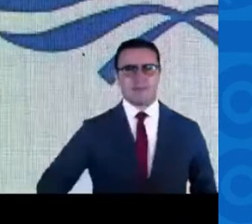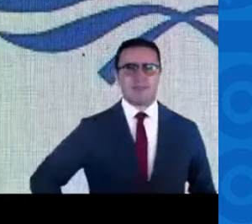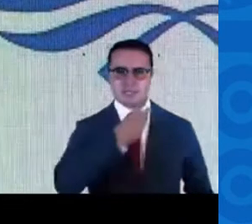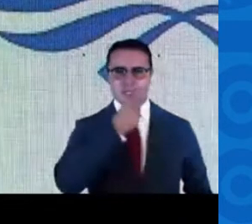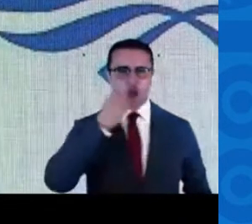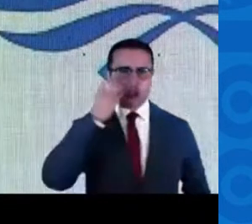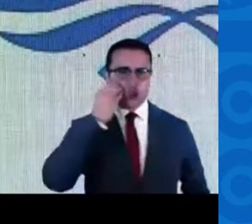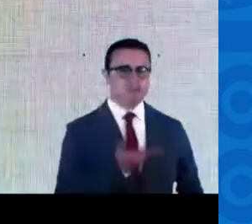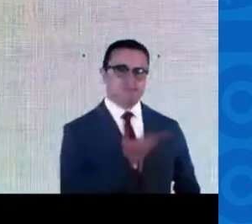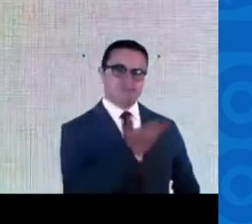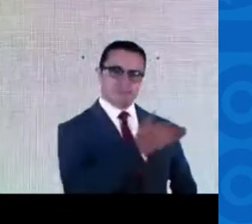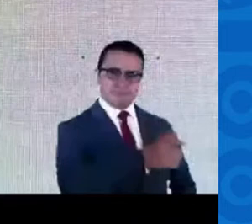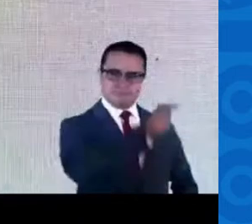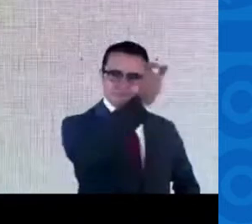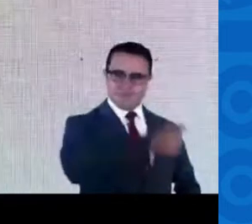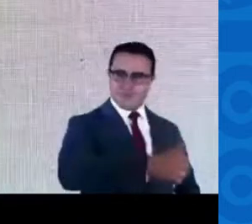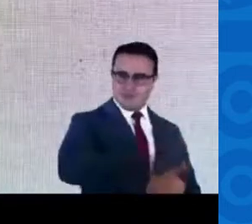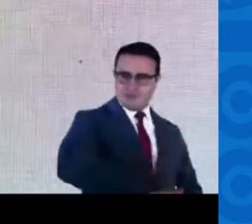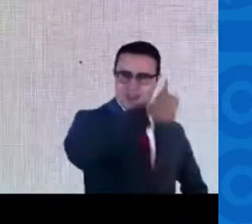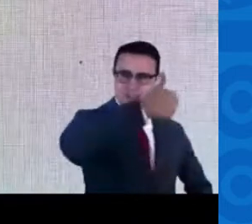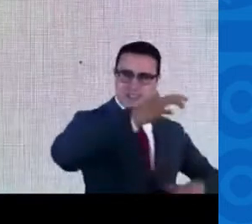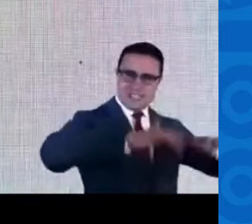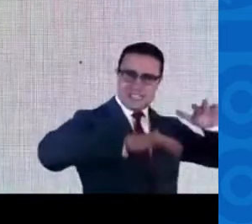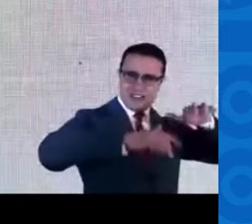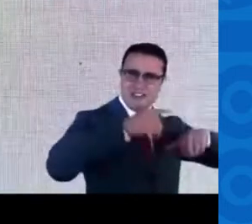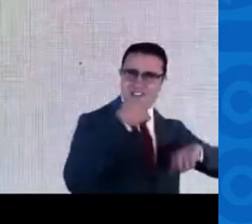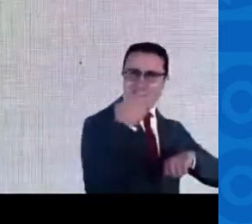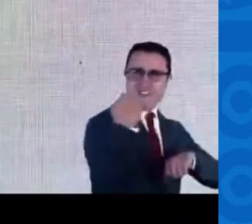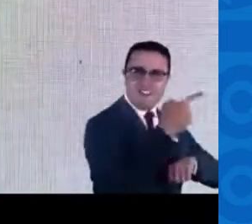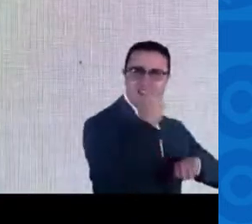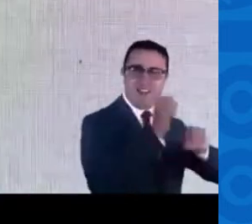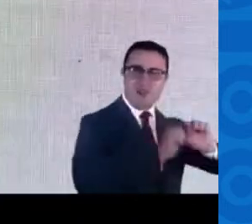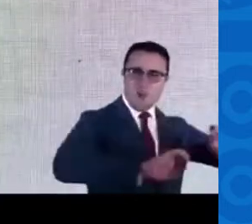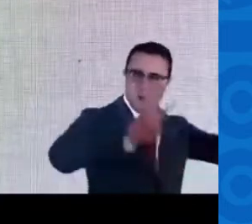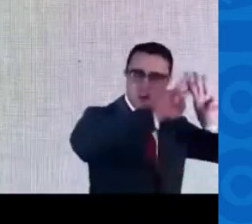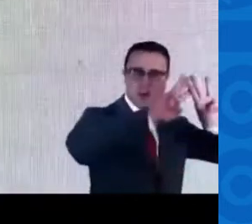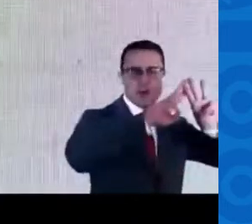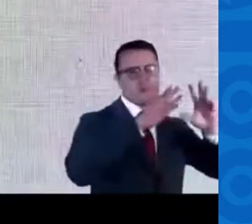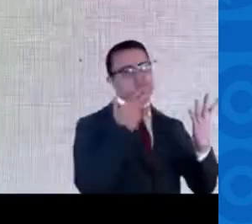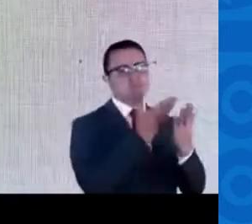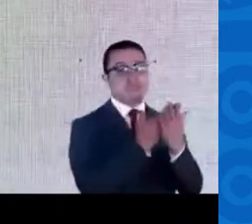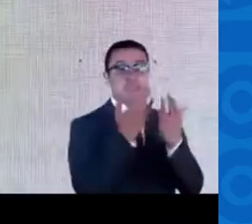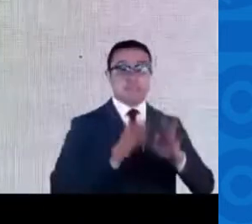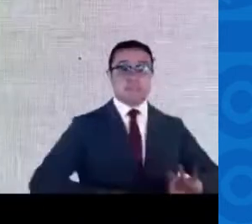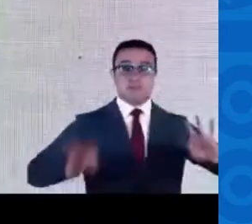Thank you, President Duque and Mr. Antonio Guterres.